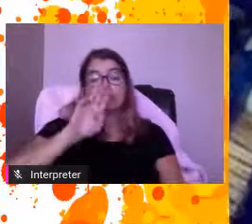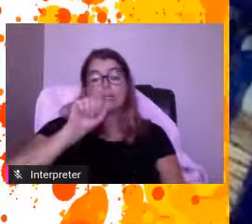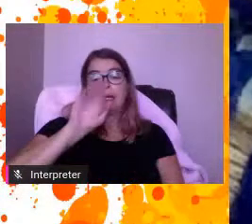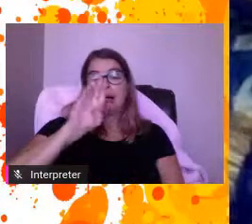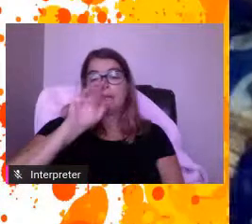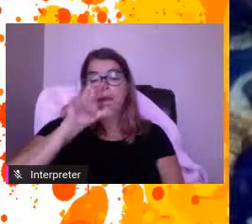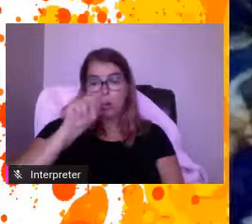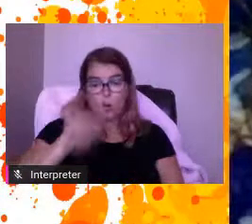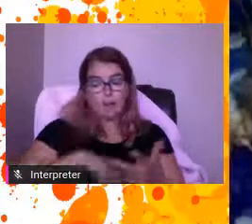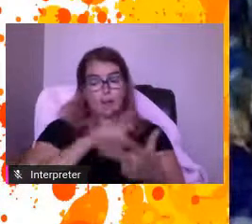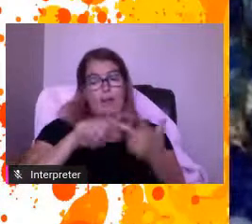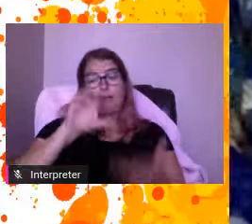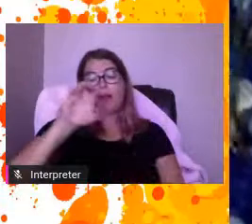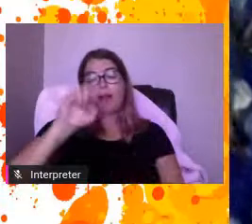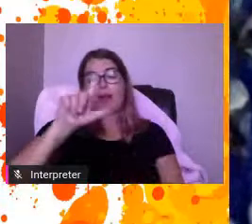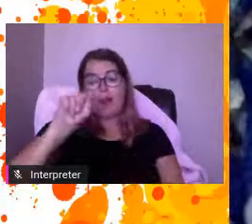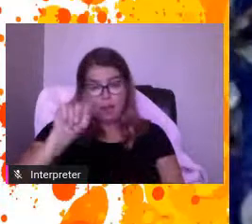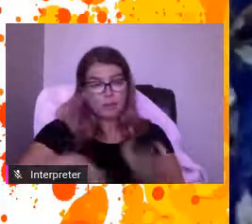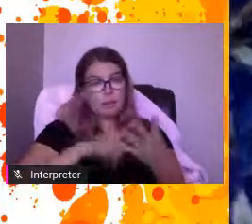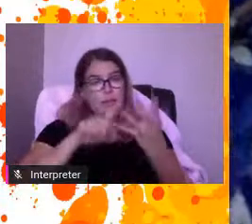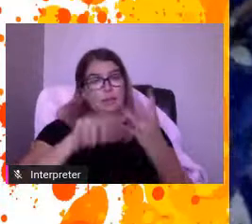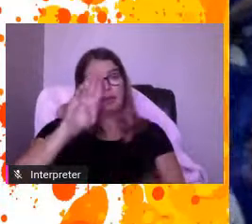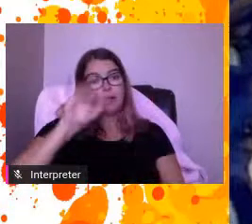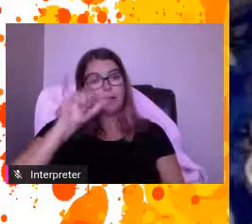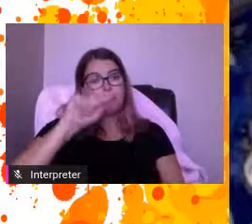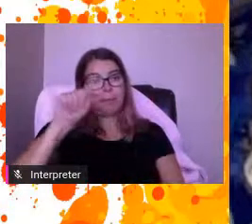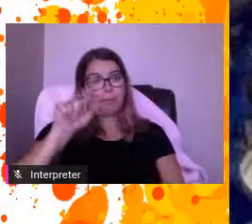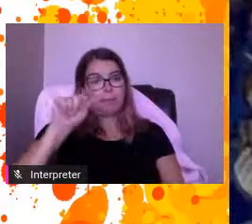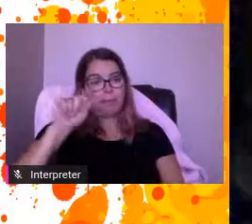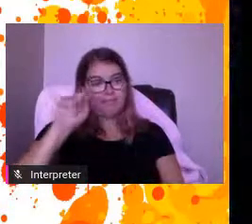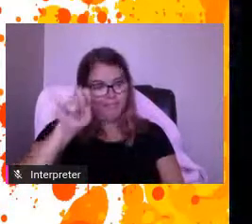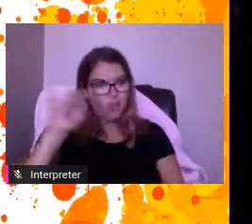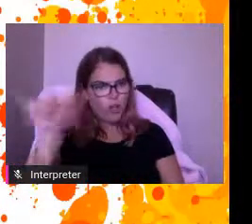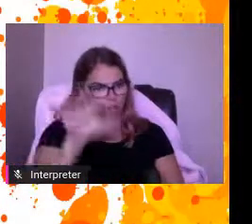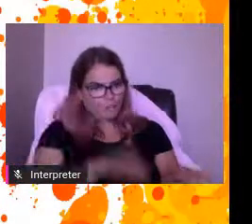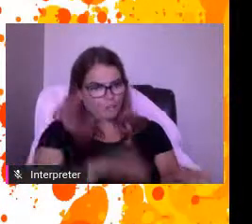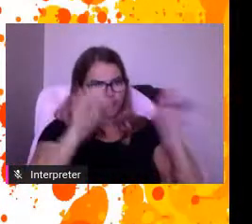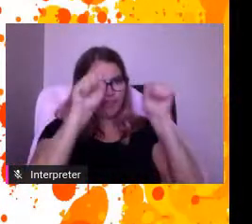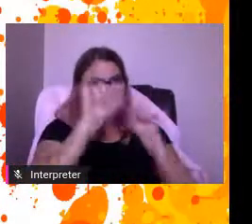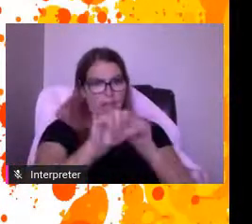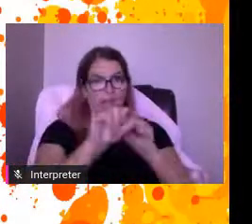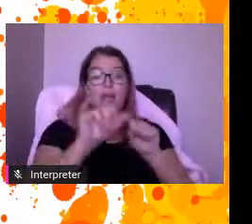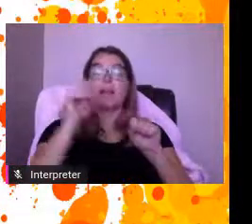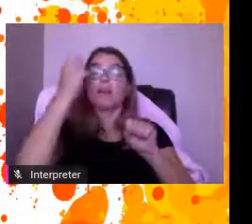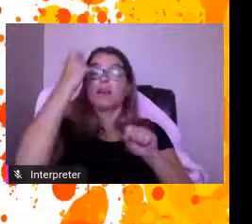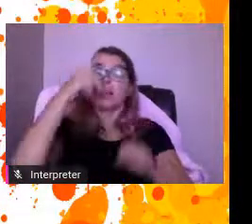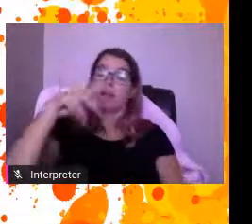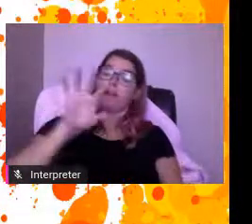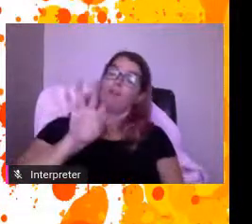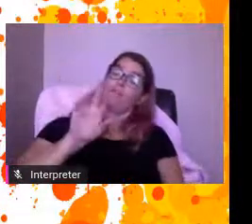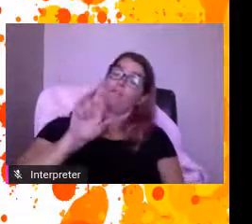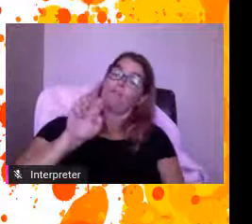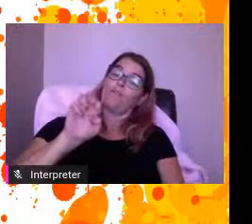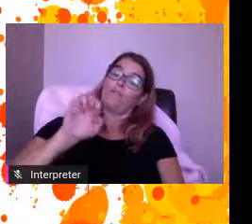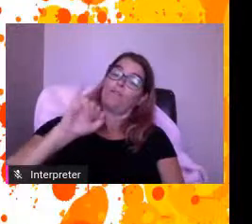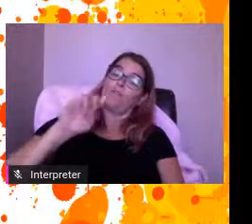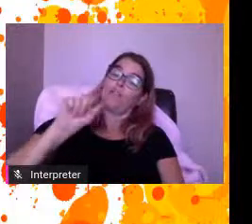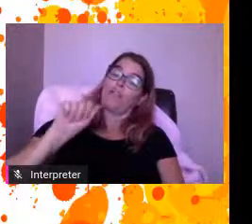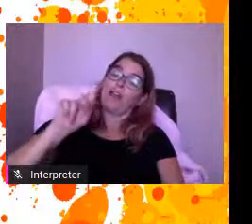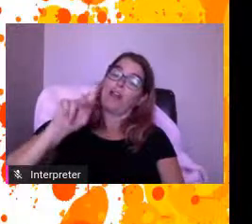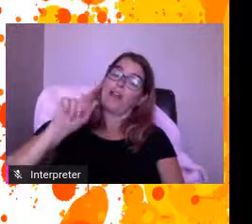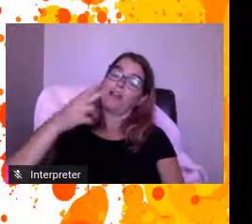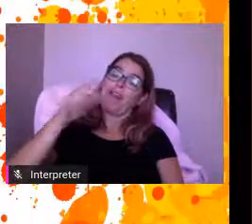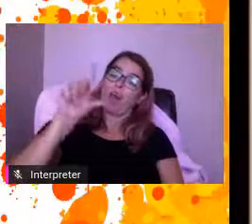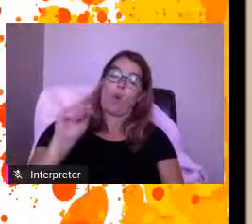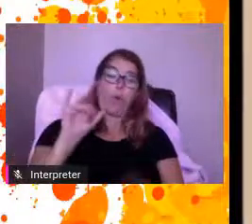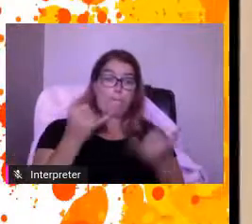and Byzantines also adopted this beauty standard, while modern artist Frida Kahlo sported a monobrow as a way of opposing prevailing